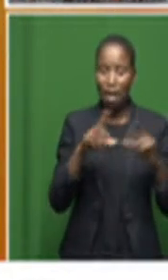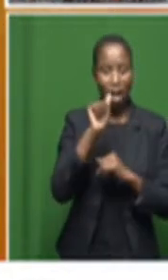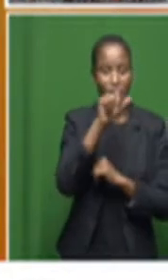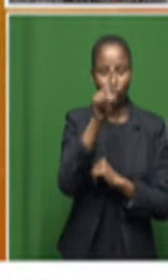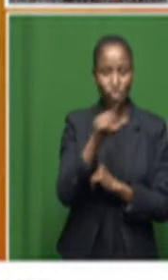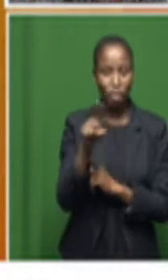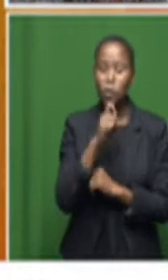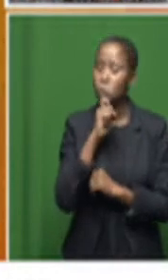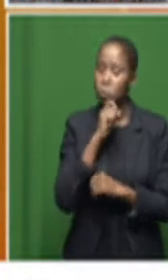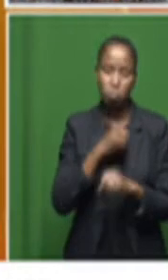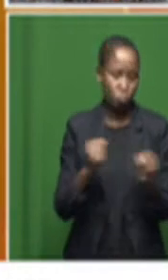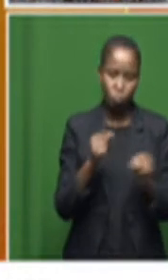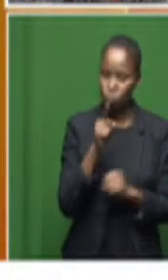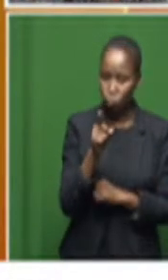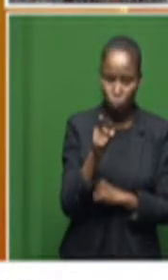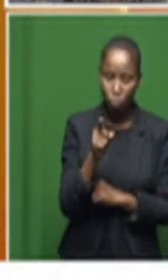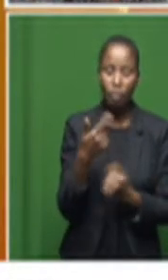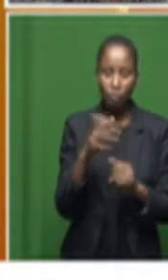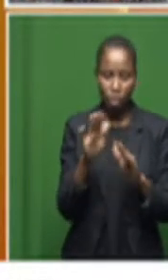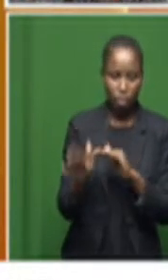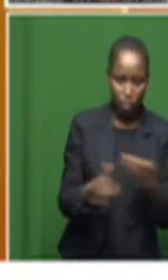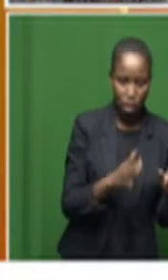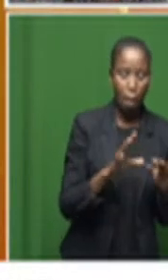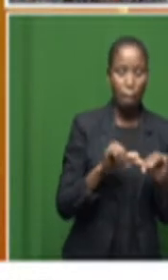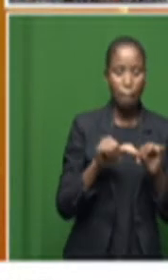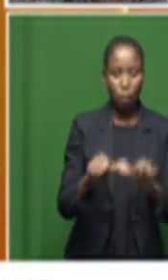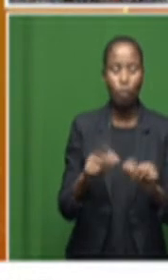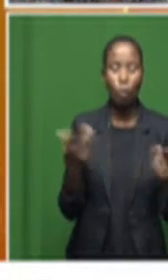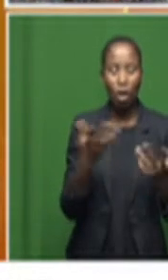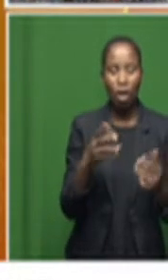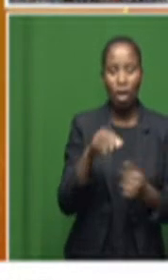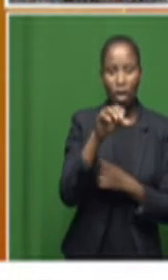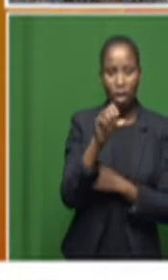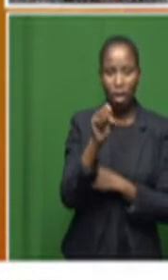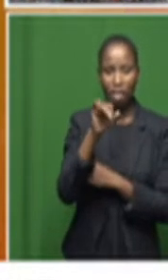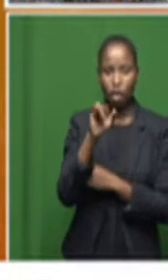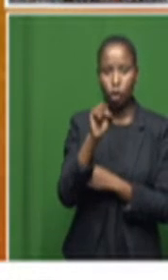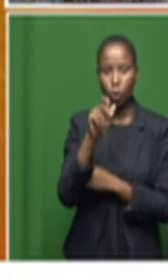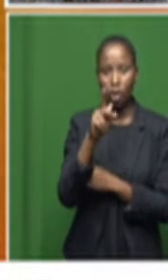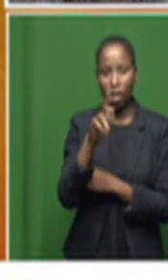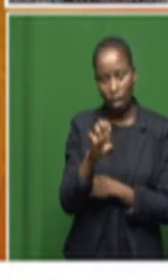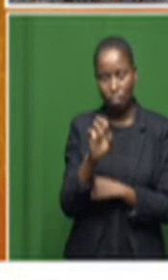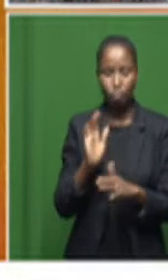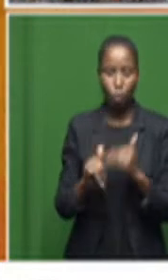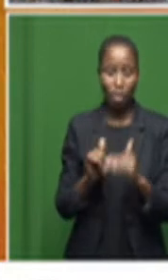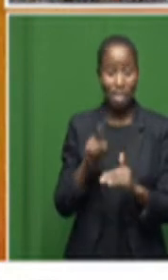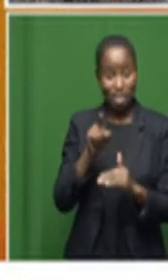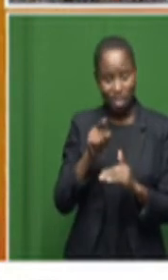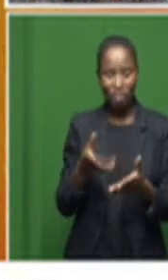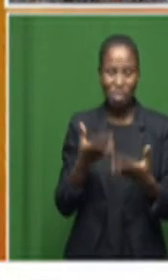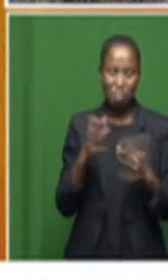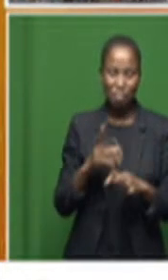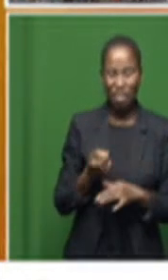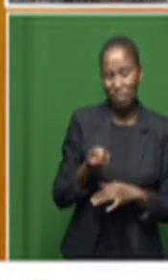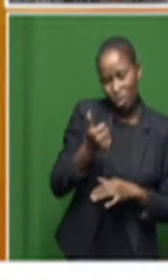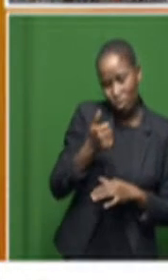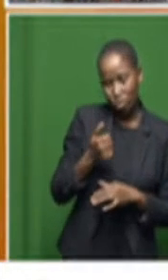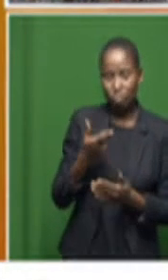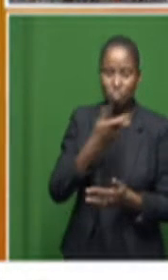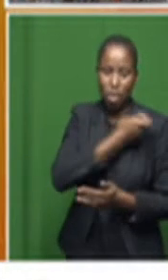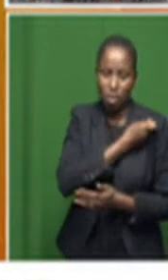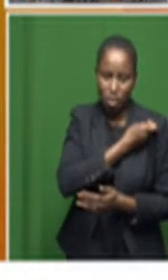AstraZeneca, and we moved on into the Sisonke process, and that had limited doses as well as